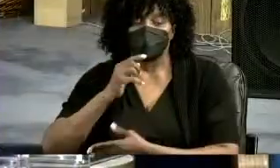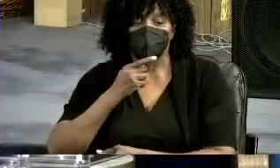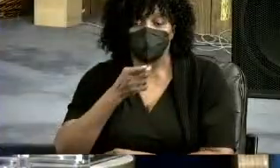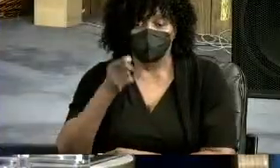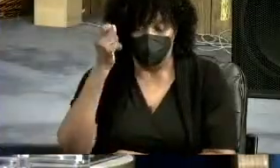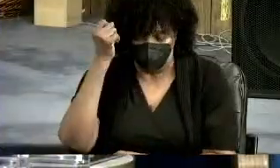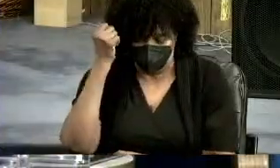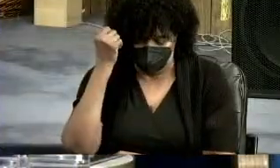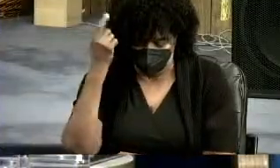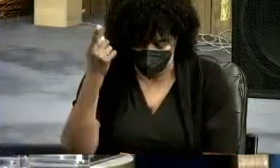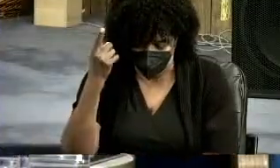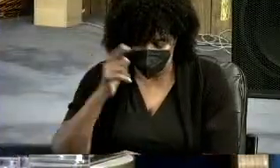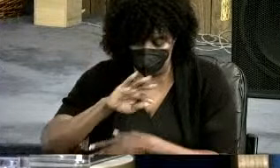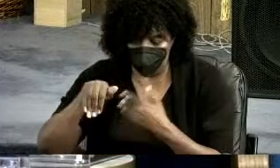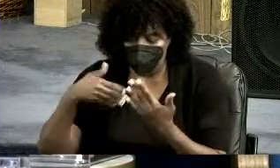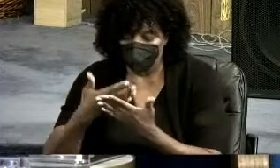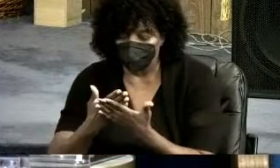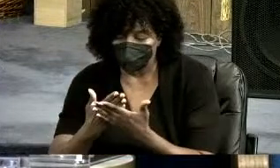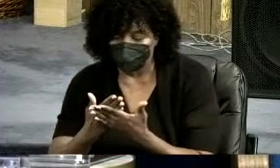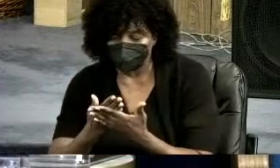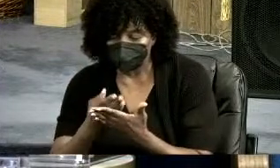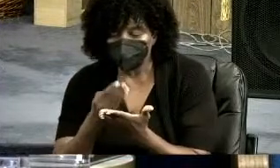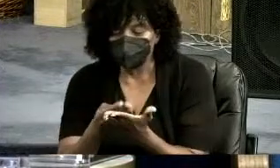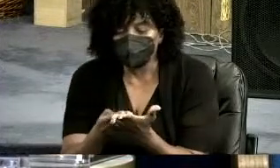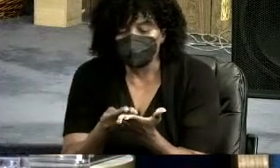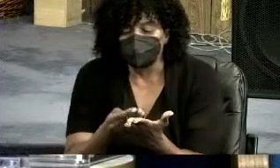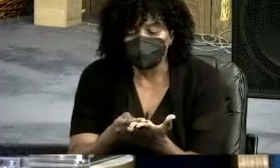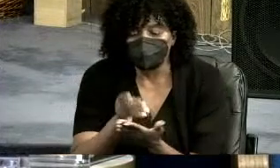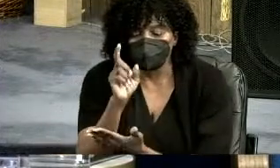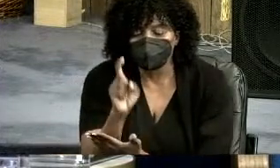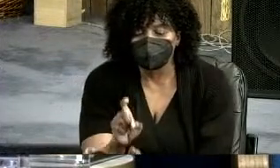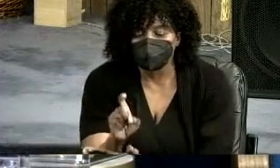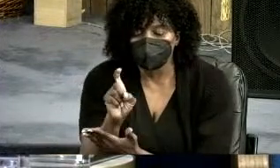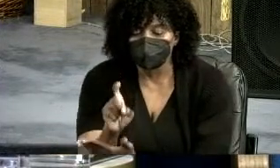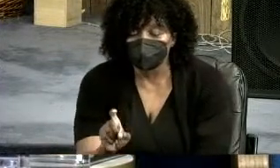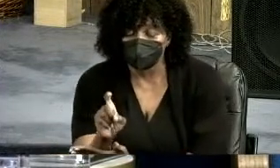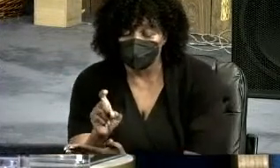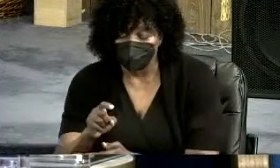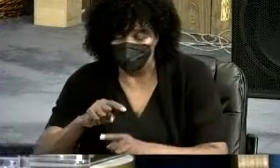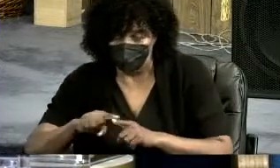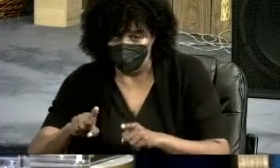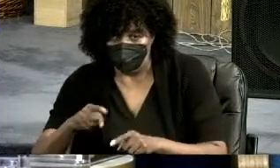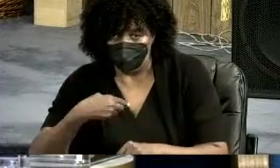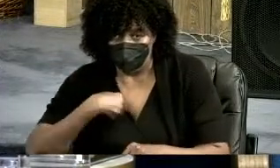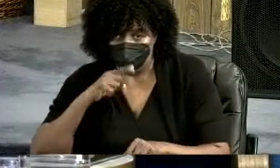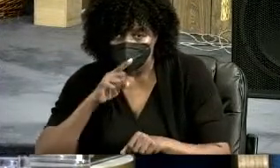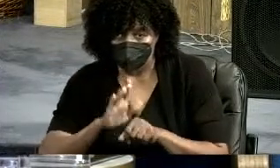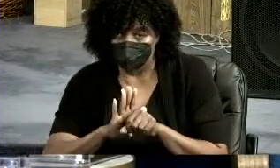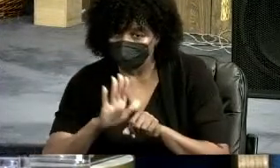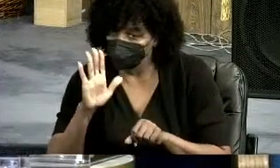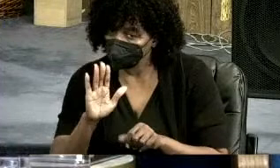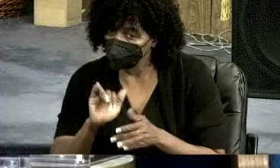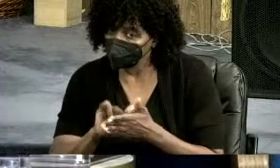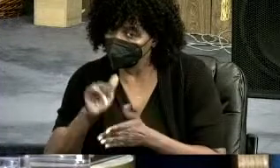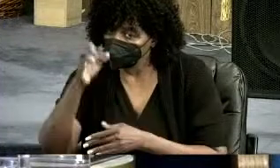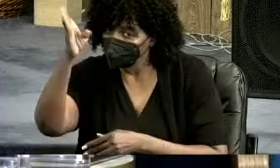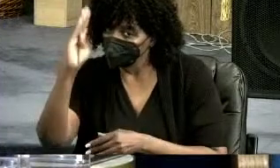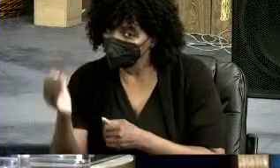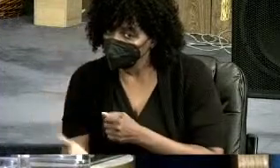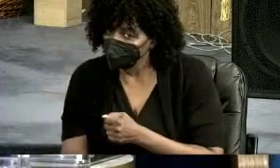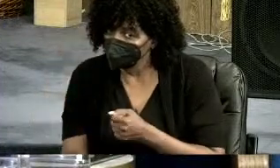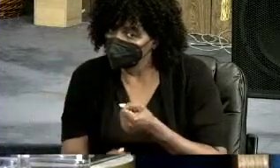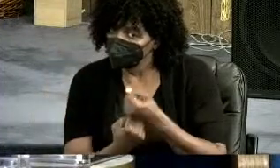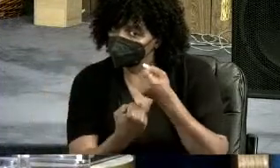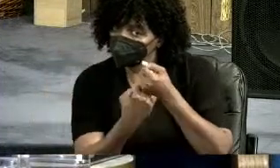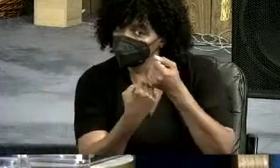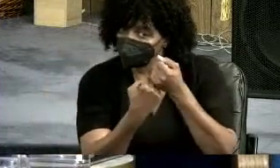the unexpected expenses and all of that. But I promise you, God will see you through. There's a whole bunch